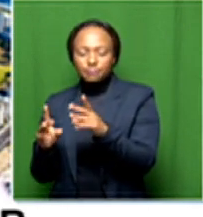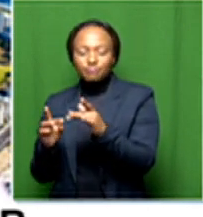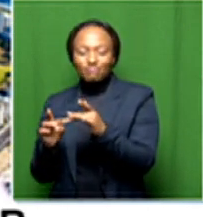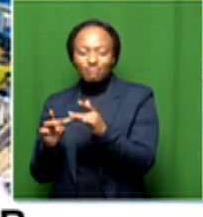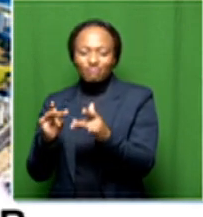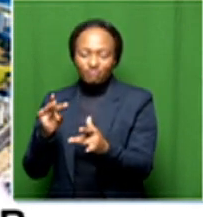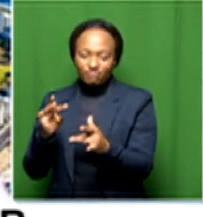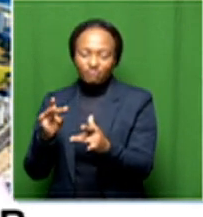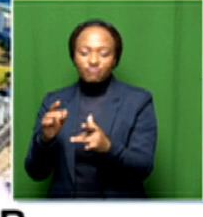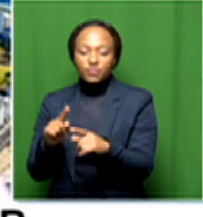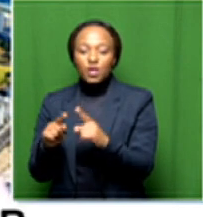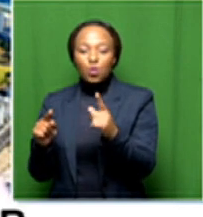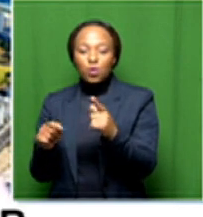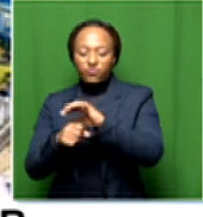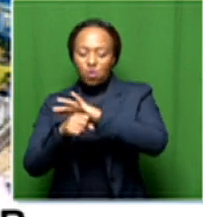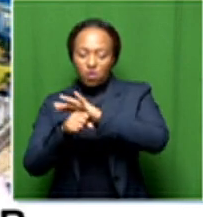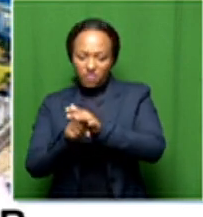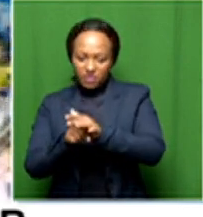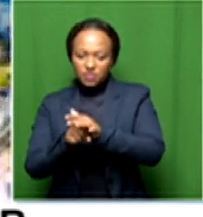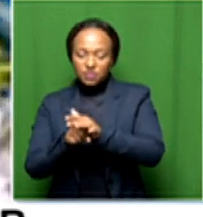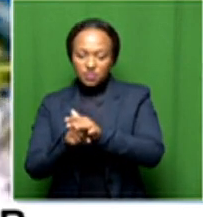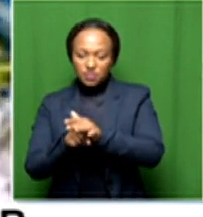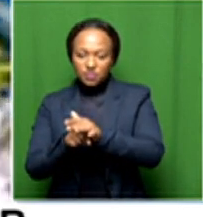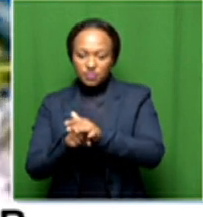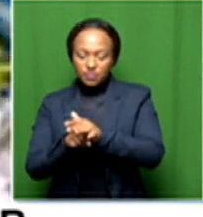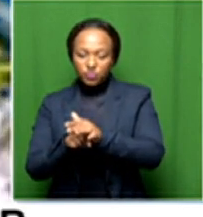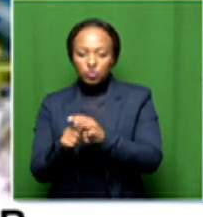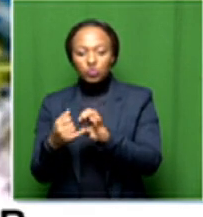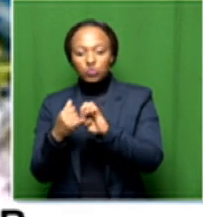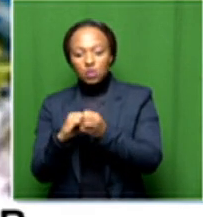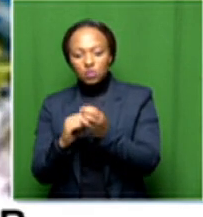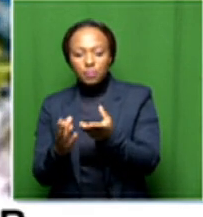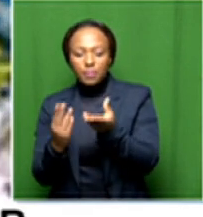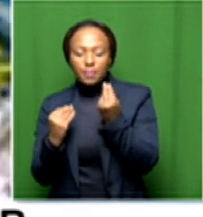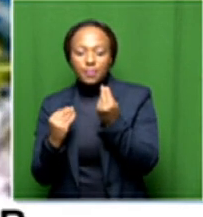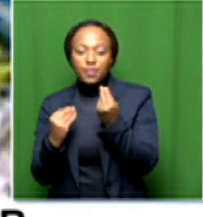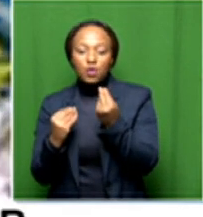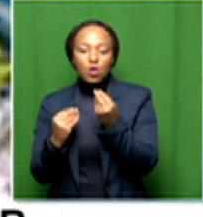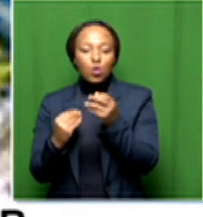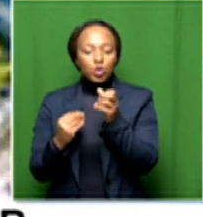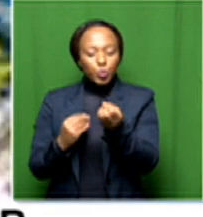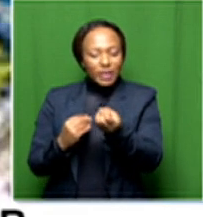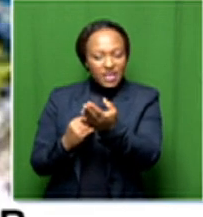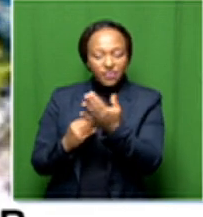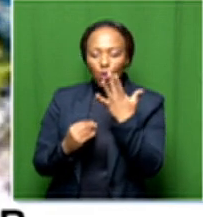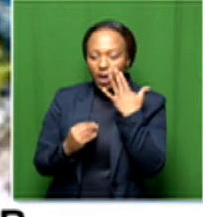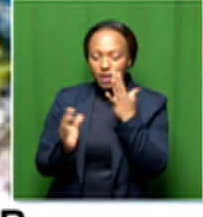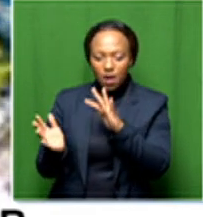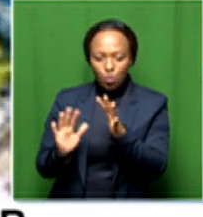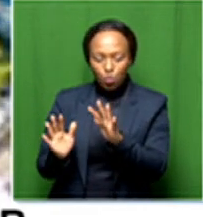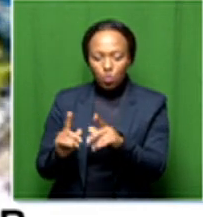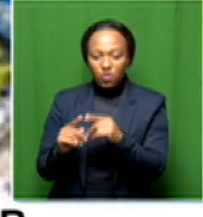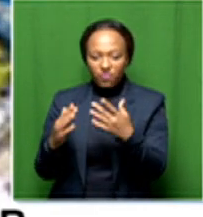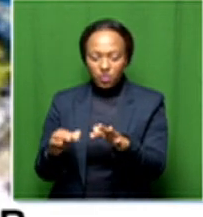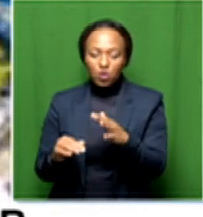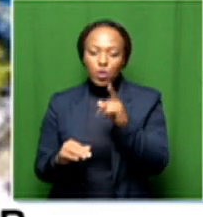that works for COVID-19. The thing is to try and find out when to optimally give this drug. And we have theorized